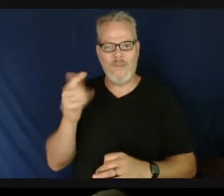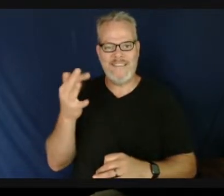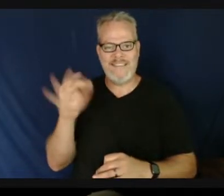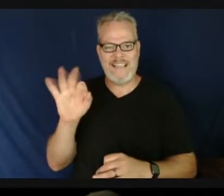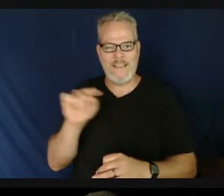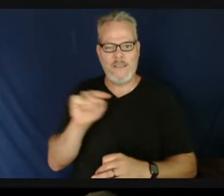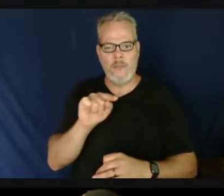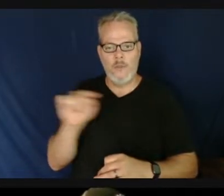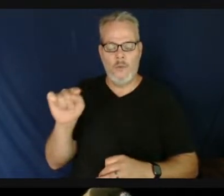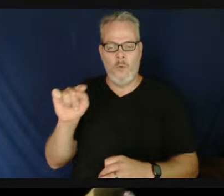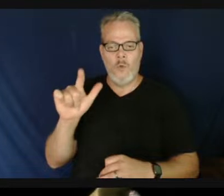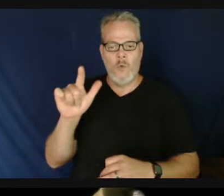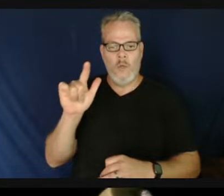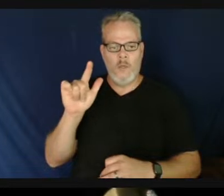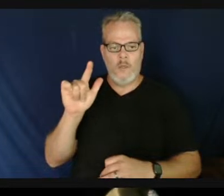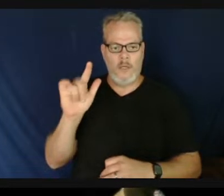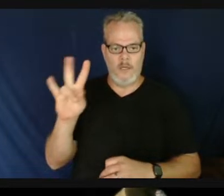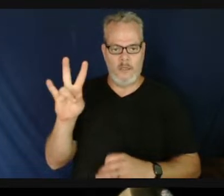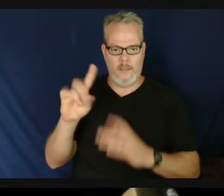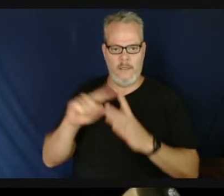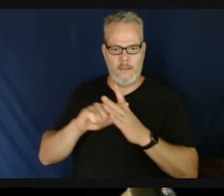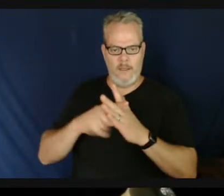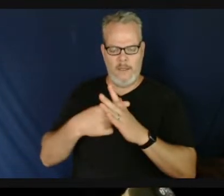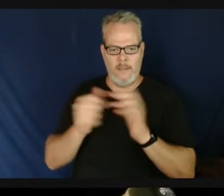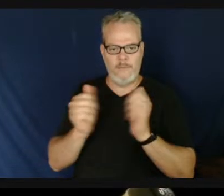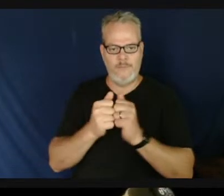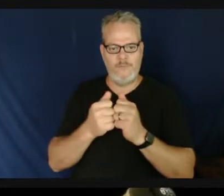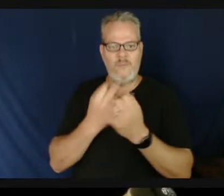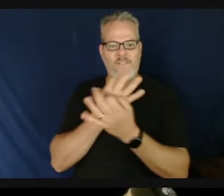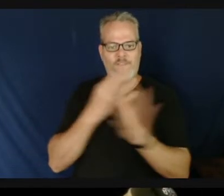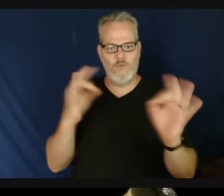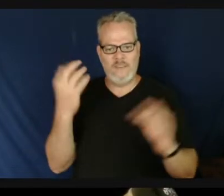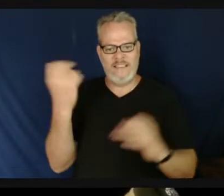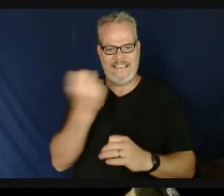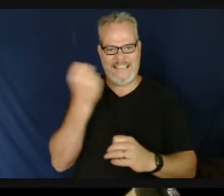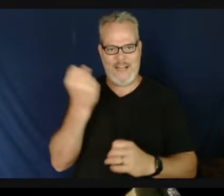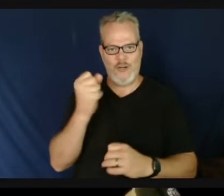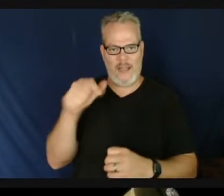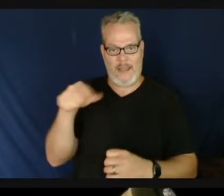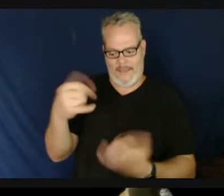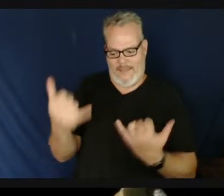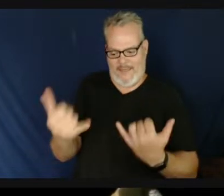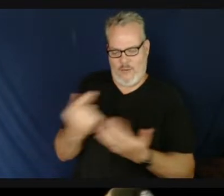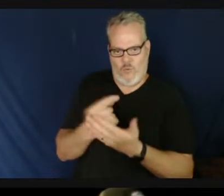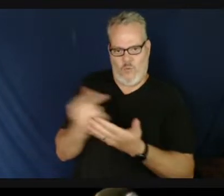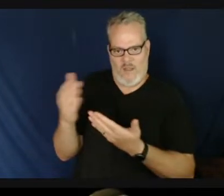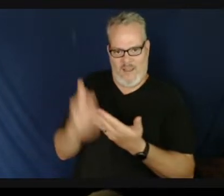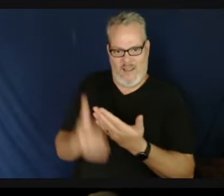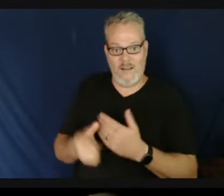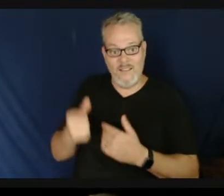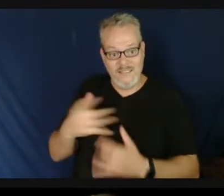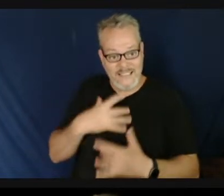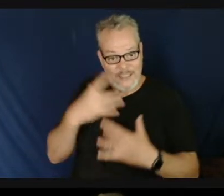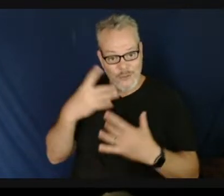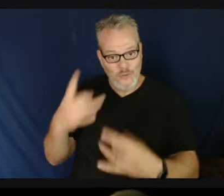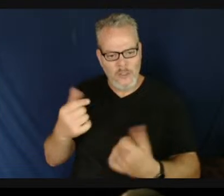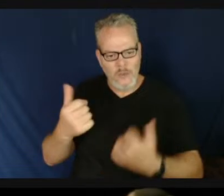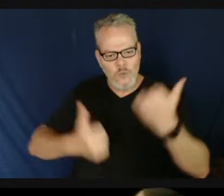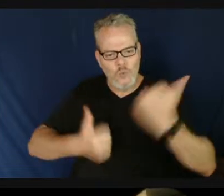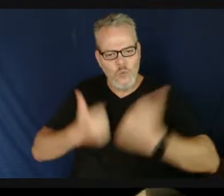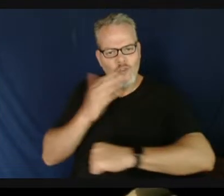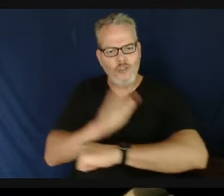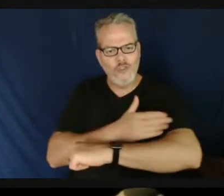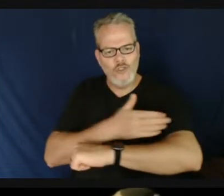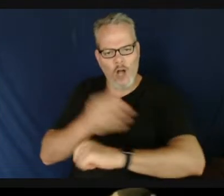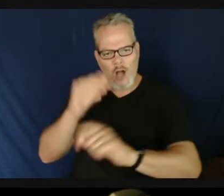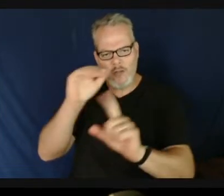April 27th, starting with a free Saturday, April 19th. This was interesting. What songs remind you of Hawaii Volcanoes